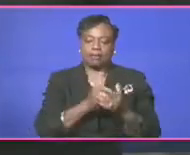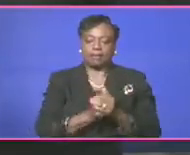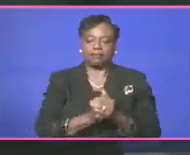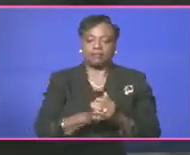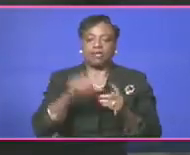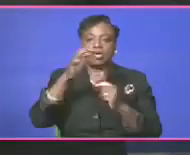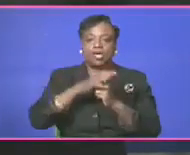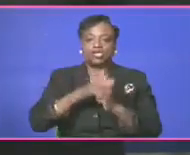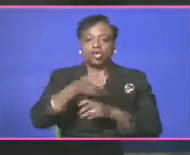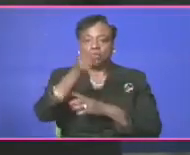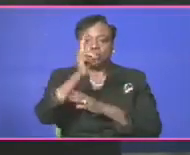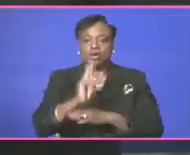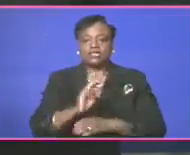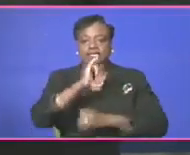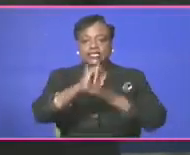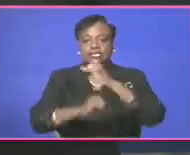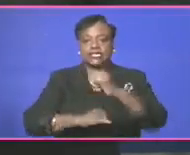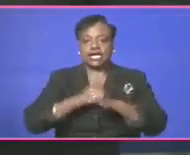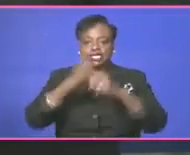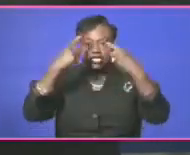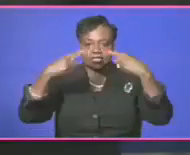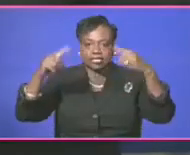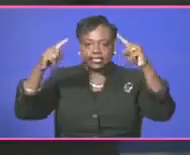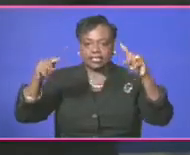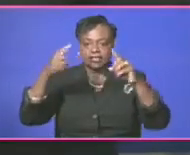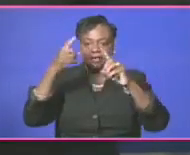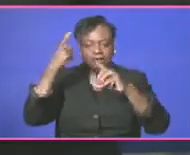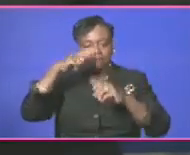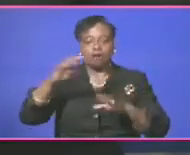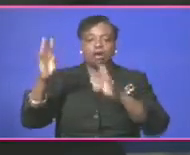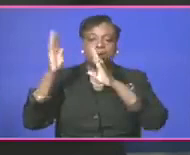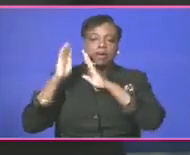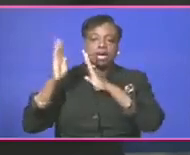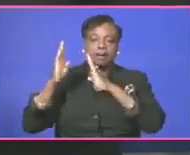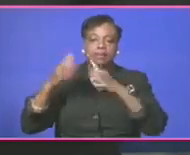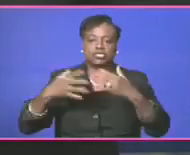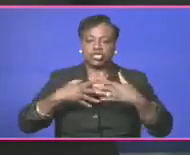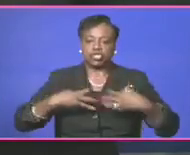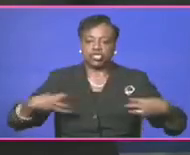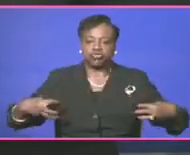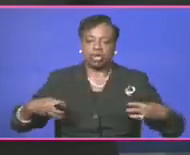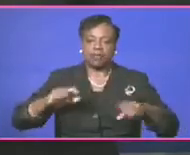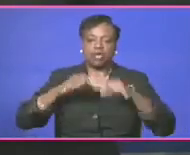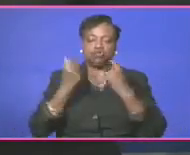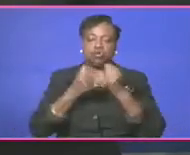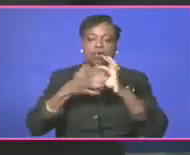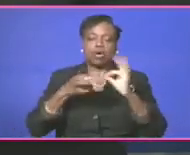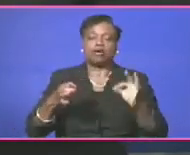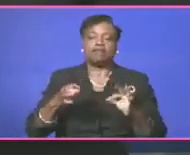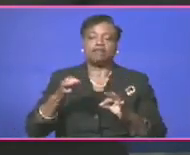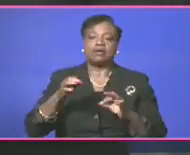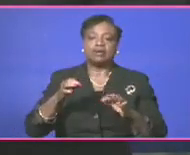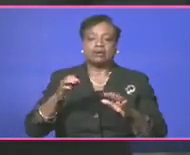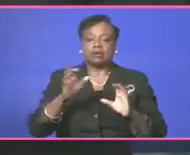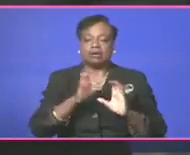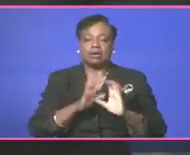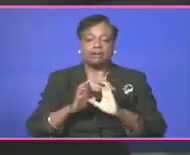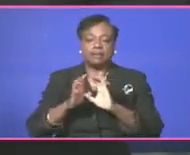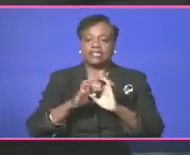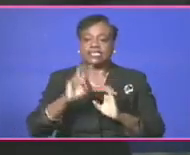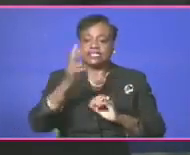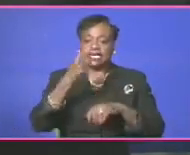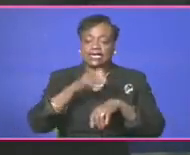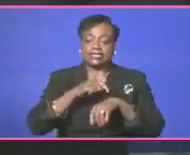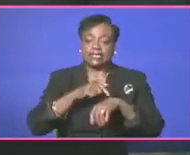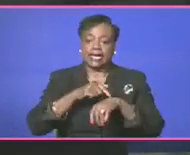top honors and international success for the Bahamas Striping Group of companies. For the second time, they are being highlighted in a popular